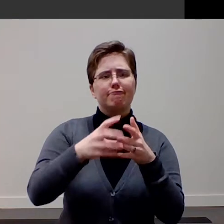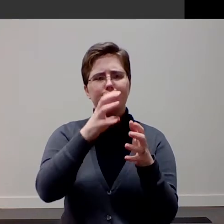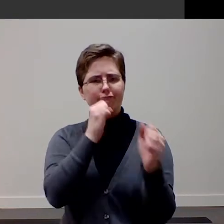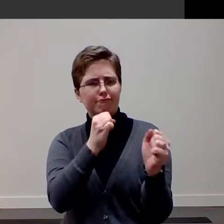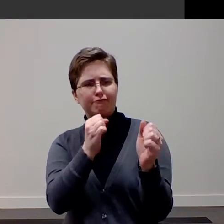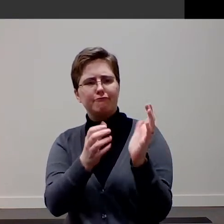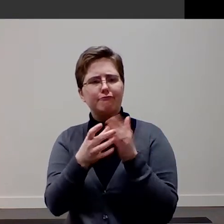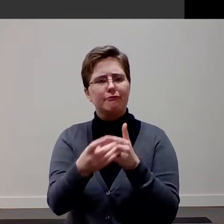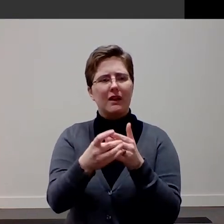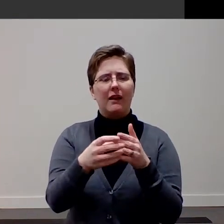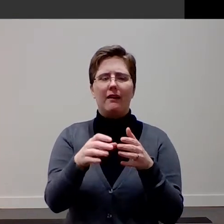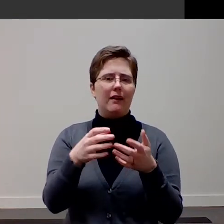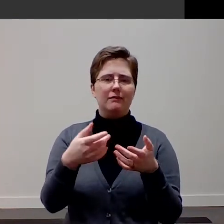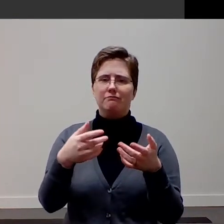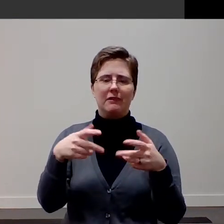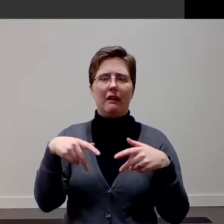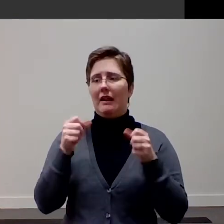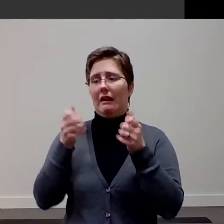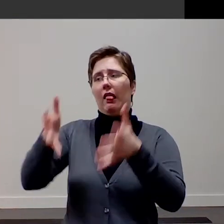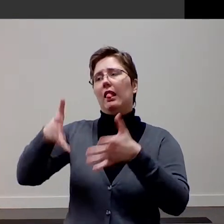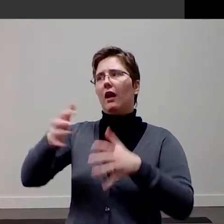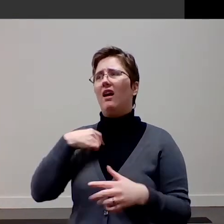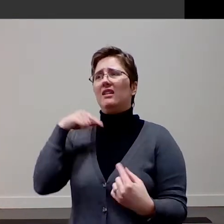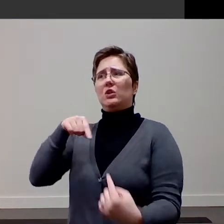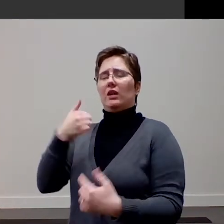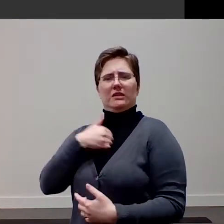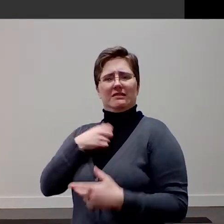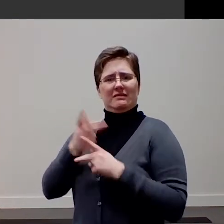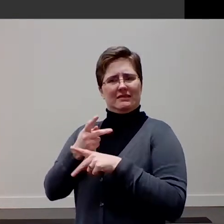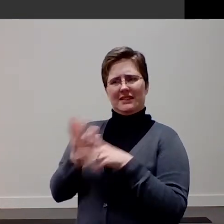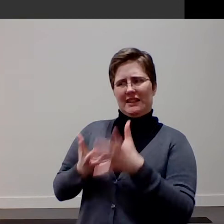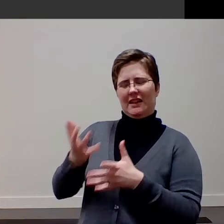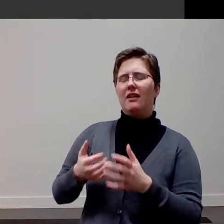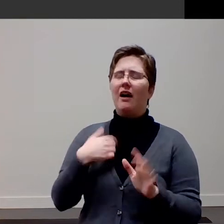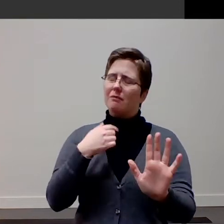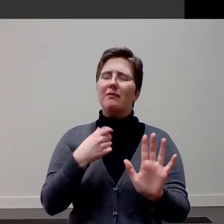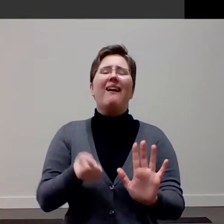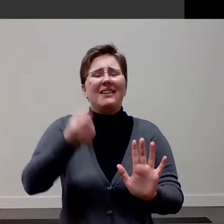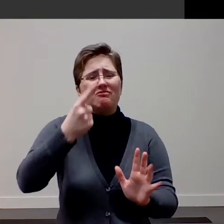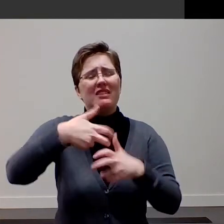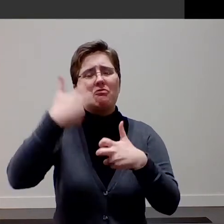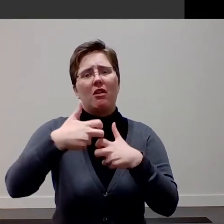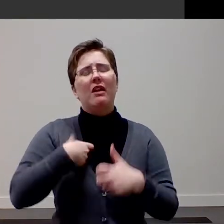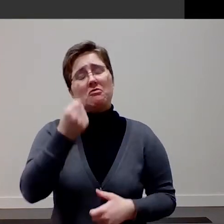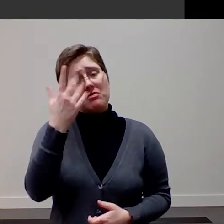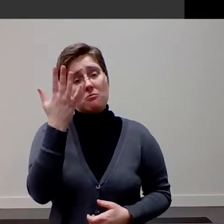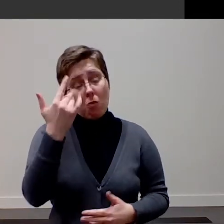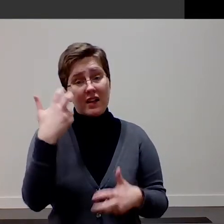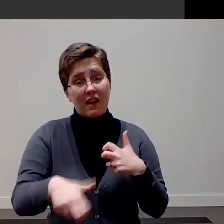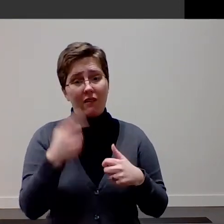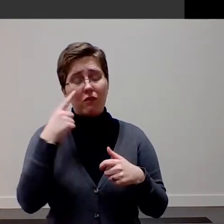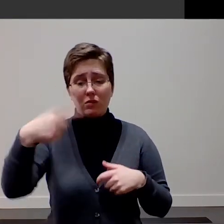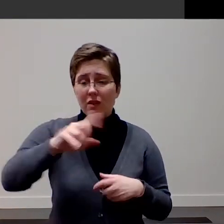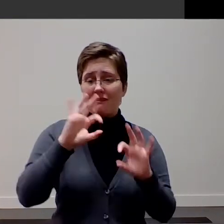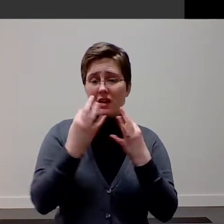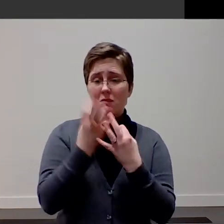guidelines and leaving us all kind of to flounder on our own. But I guess I say that to say that I get it. I get why it's so hard for the families